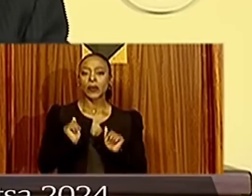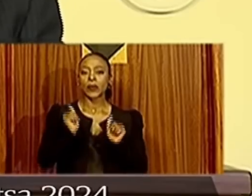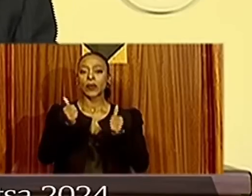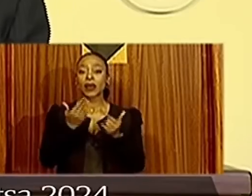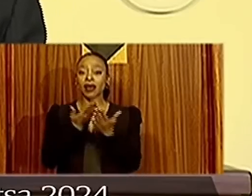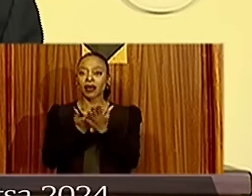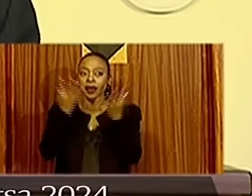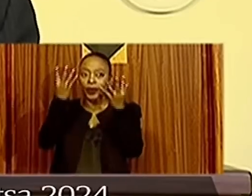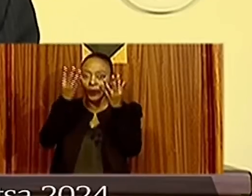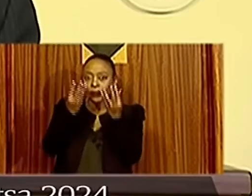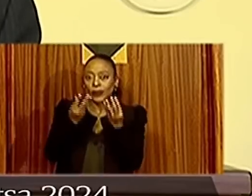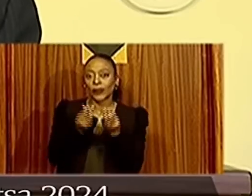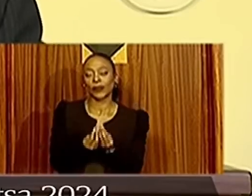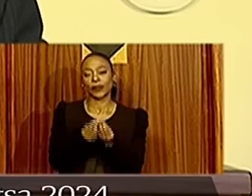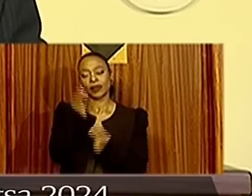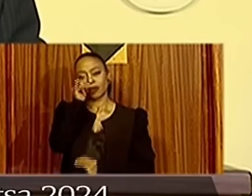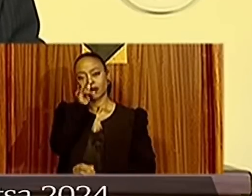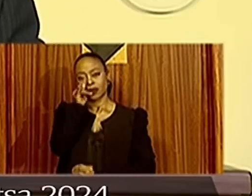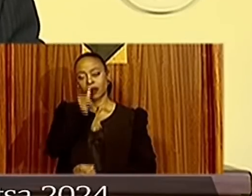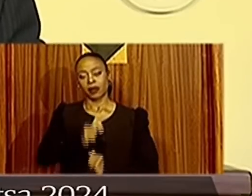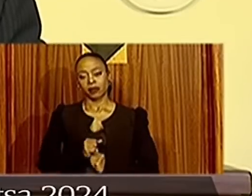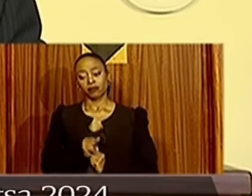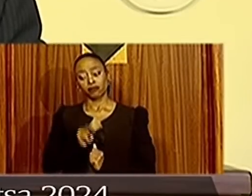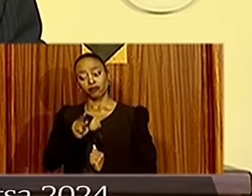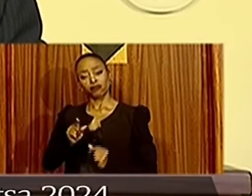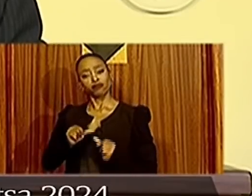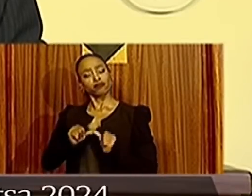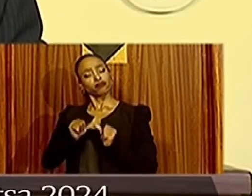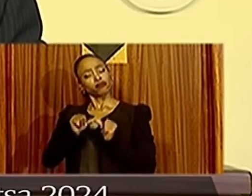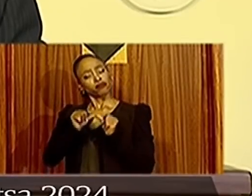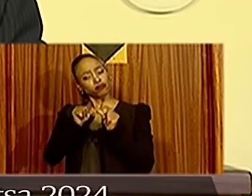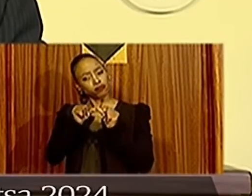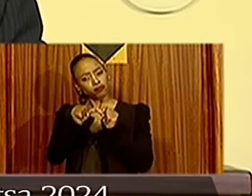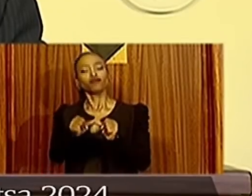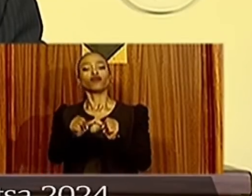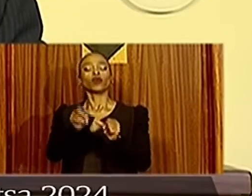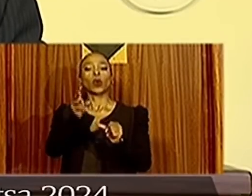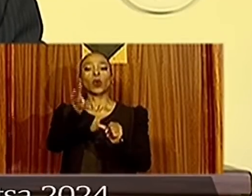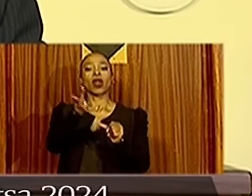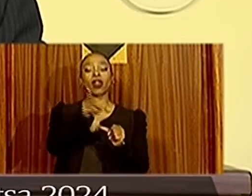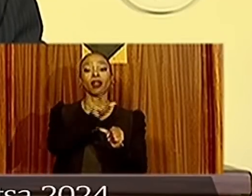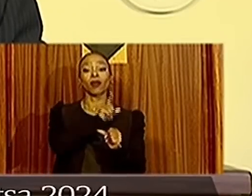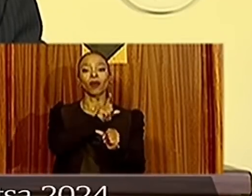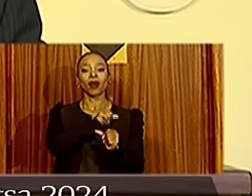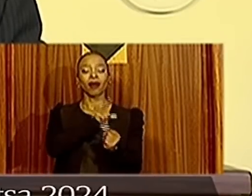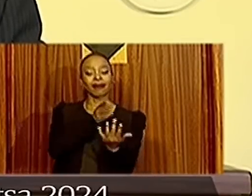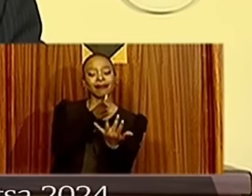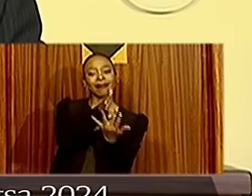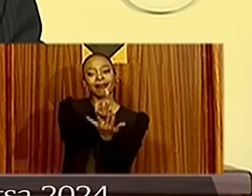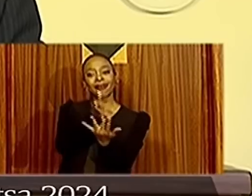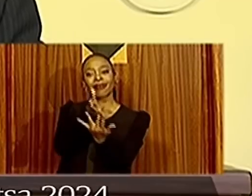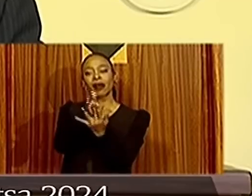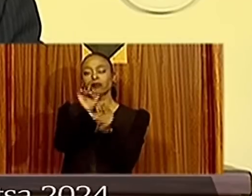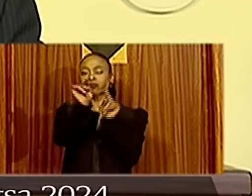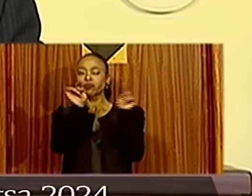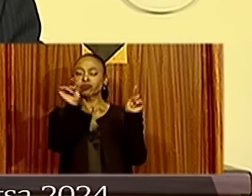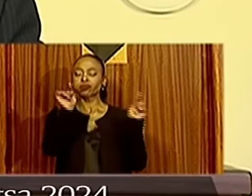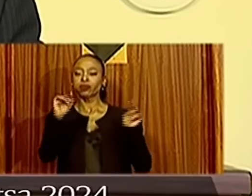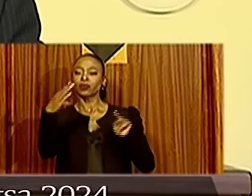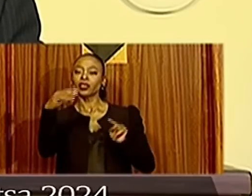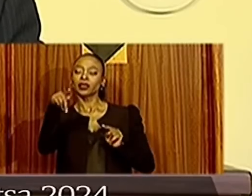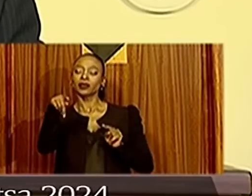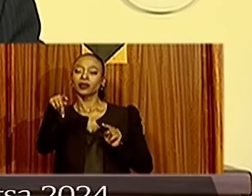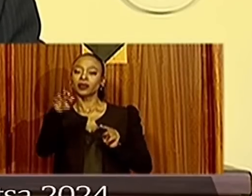crime. This will continue as we have to reach many other community policing